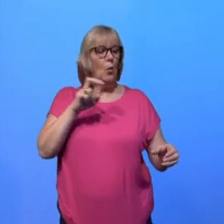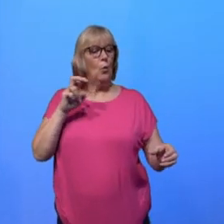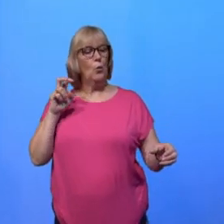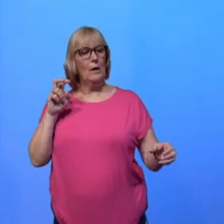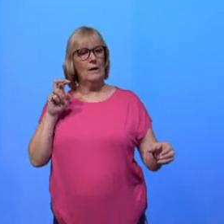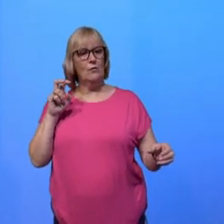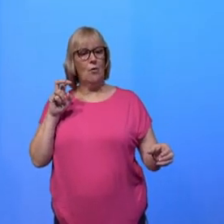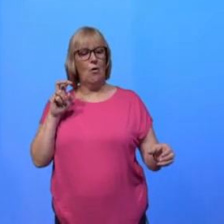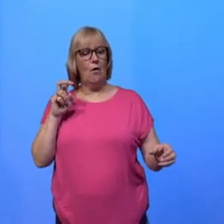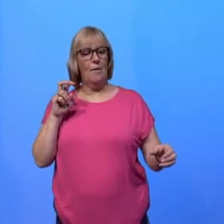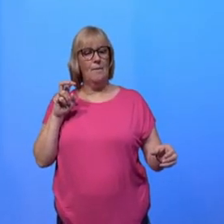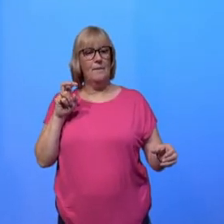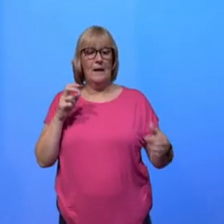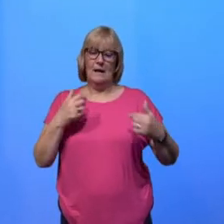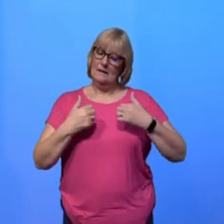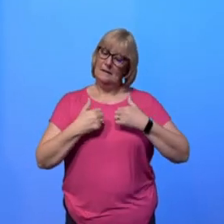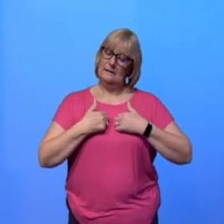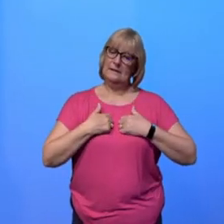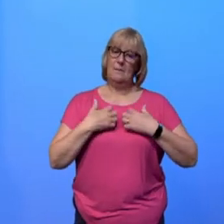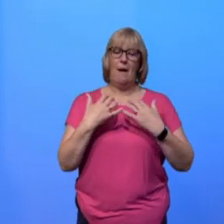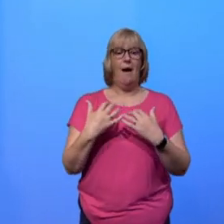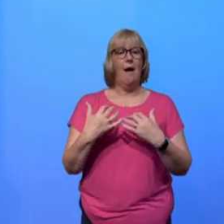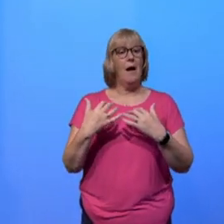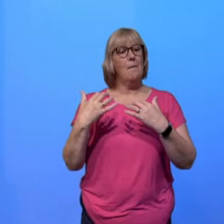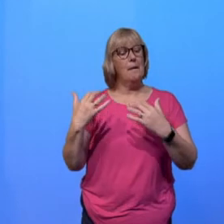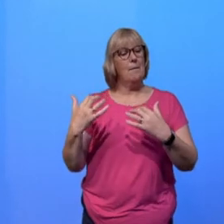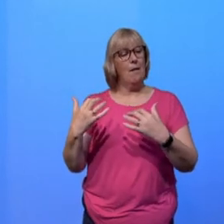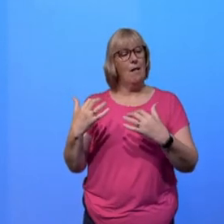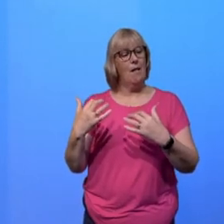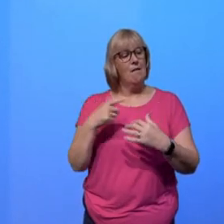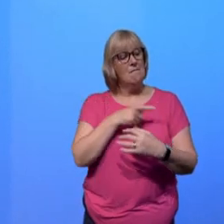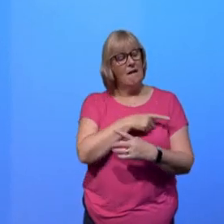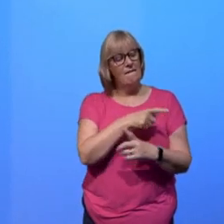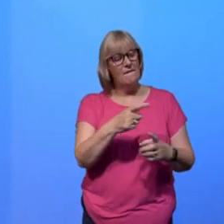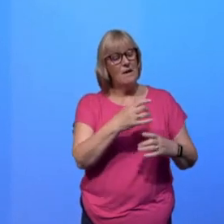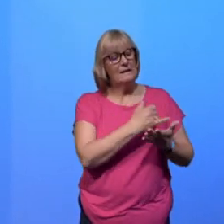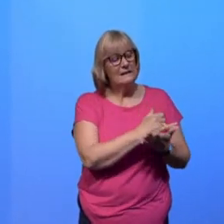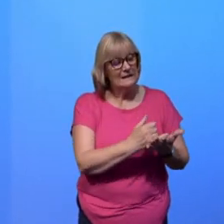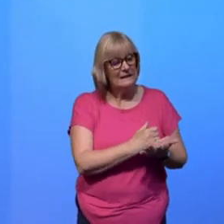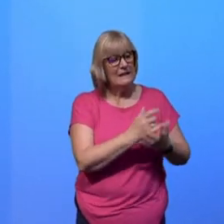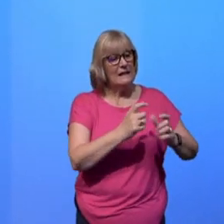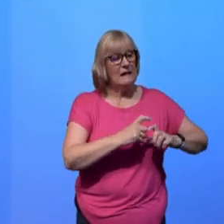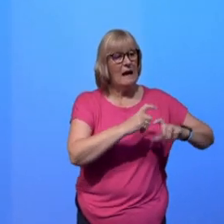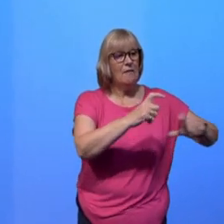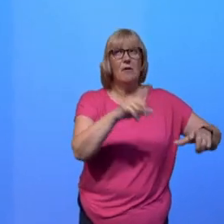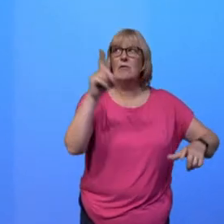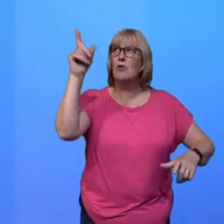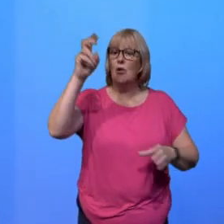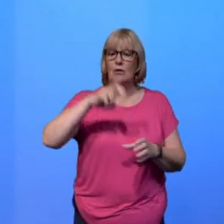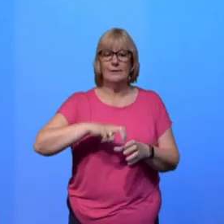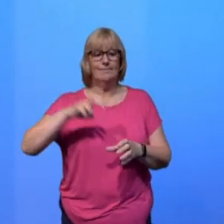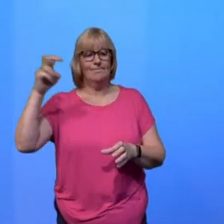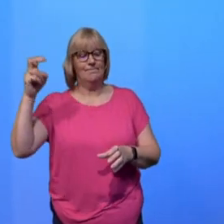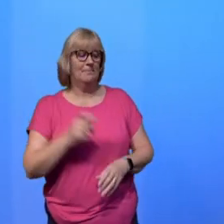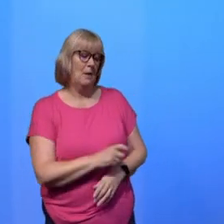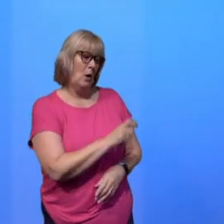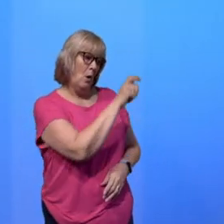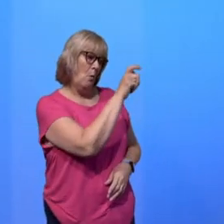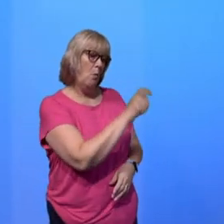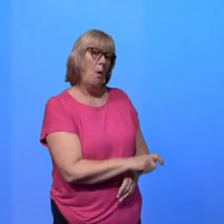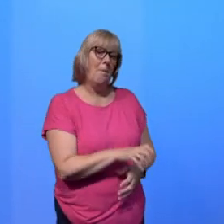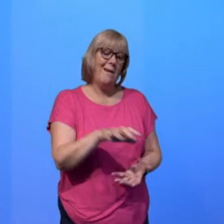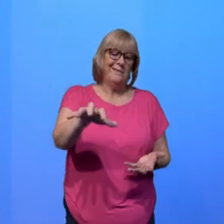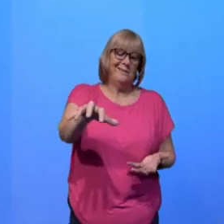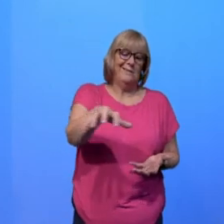the presence of his people if they continue to operate in sin. So one man had stolen property, one